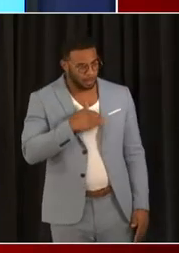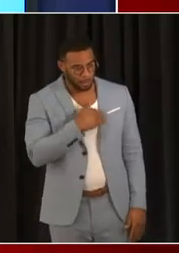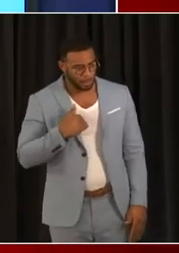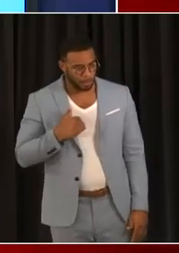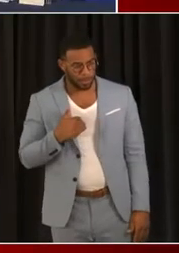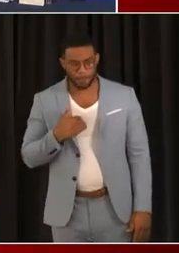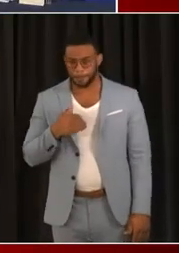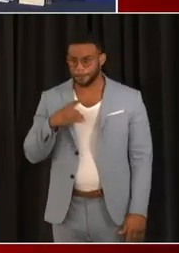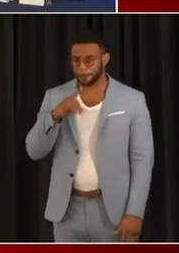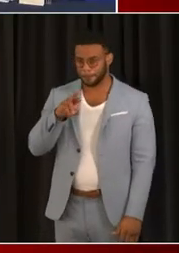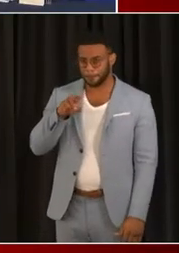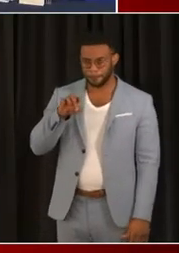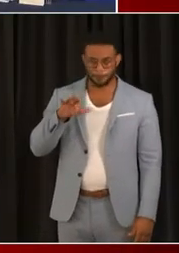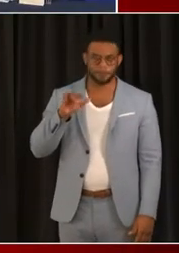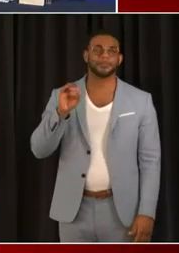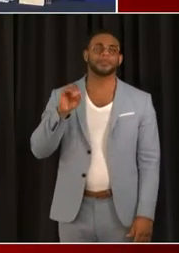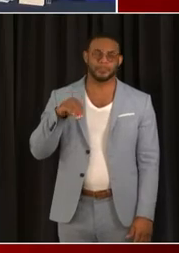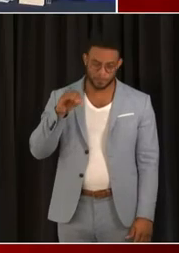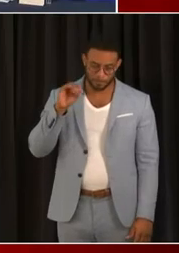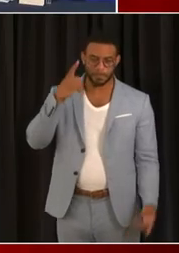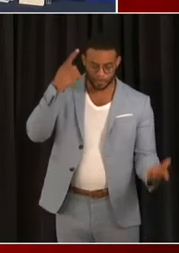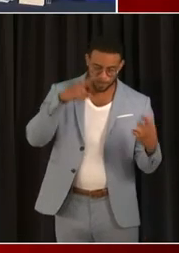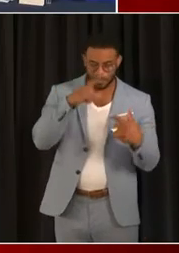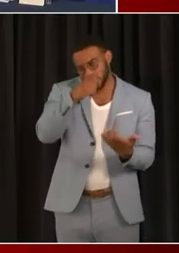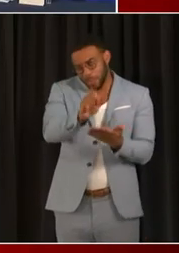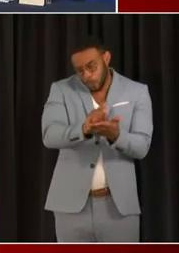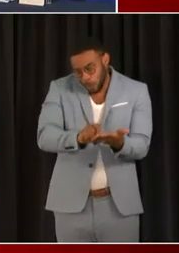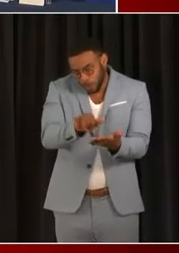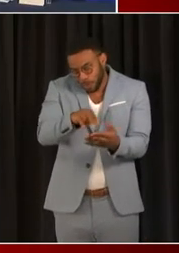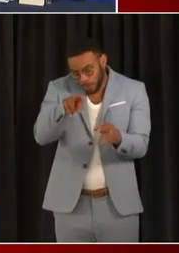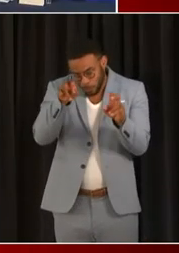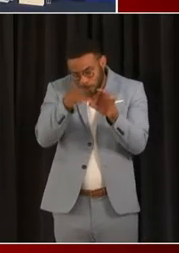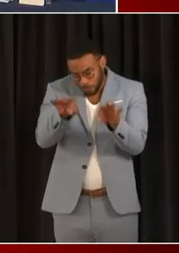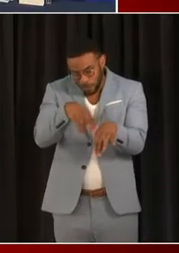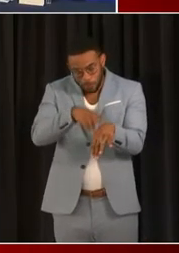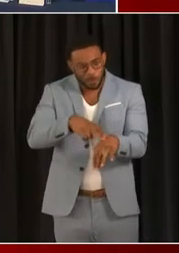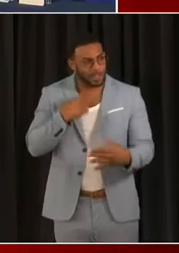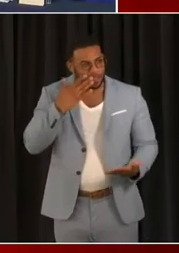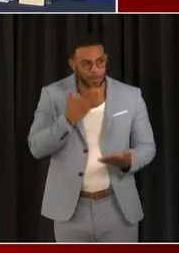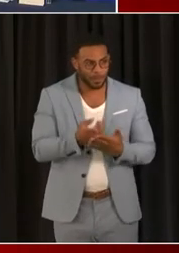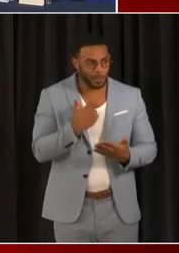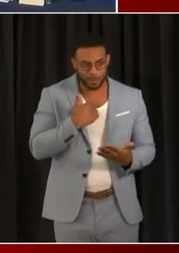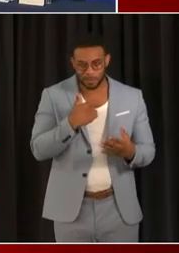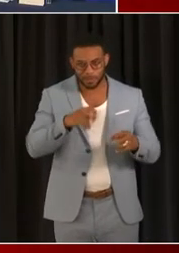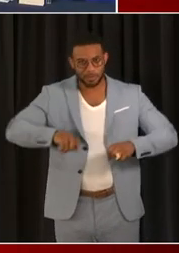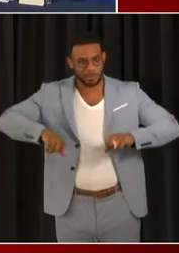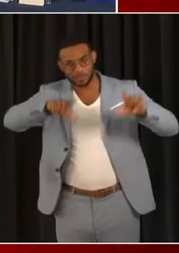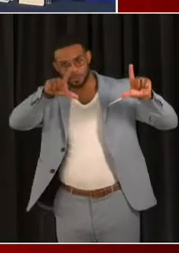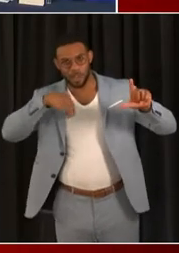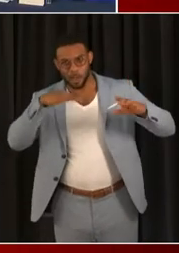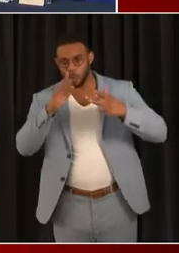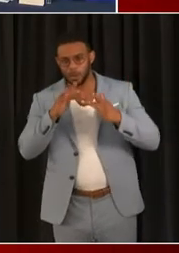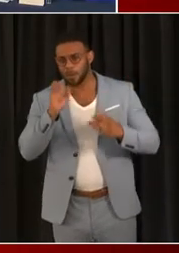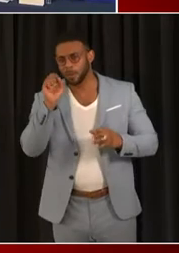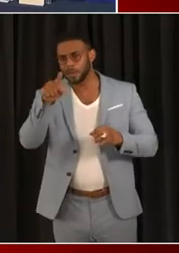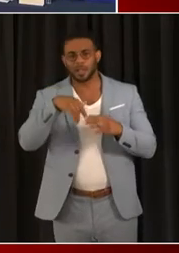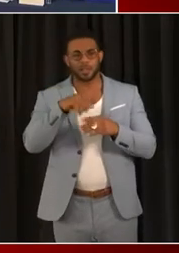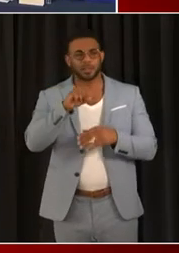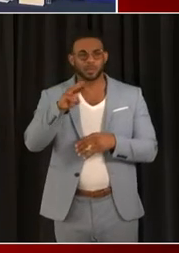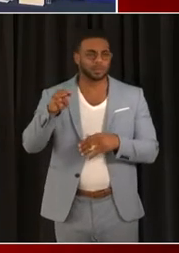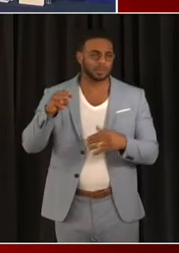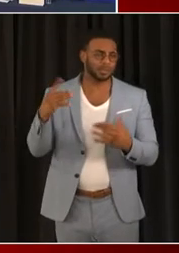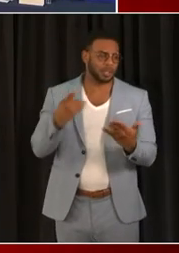Councilmember. And Dr. Perry was shaking his head and agreeing with that. And Yes. It is a good one. I think we got to get that up on our website or put it out